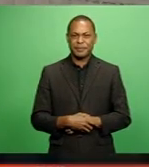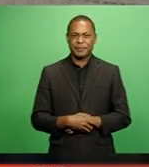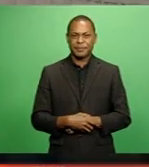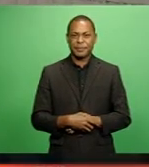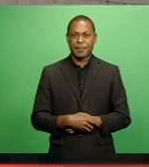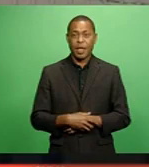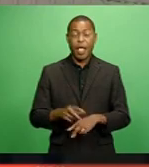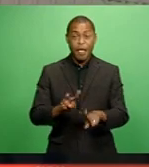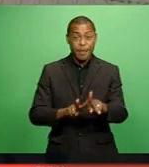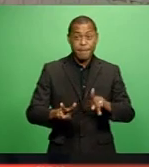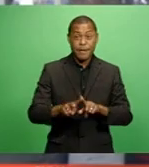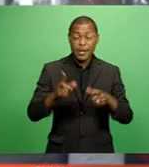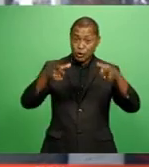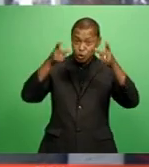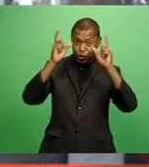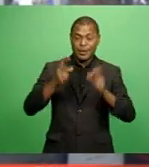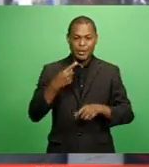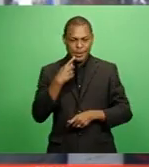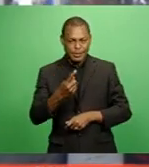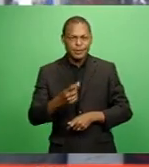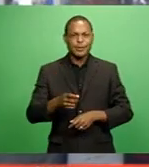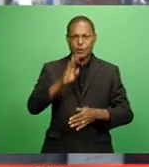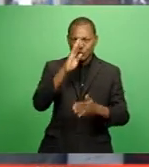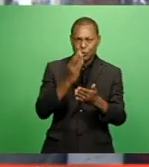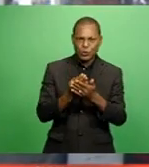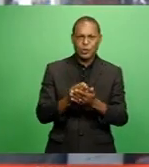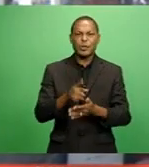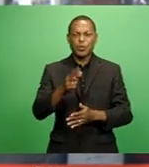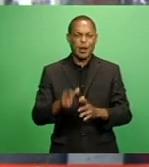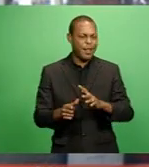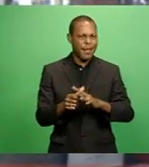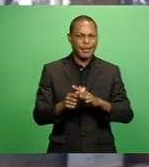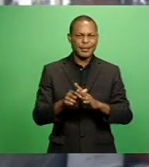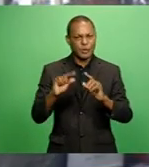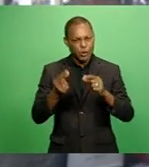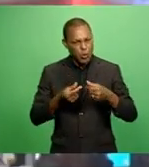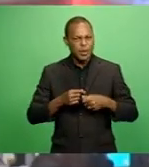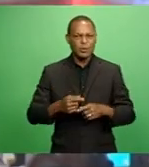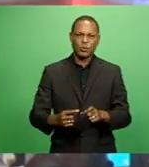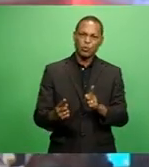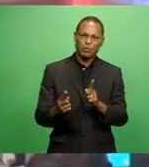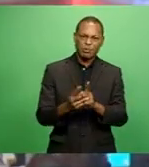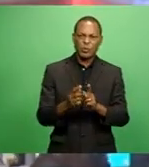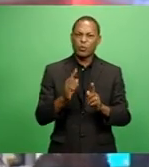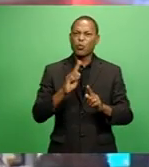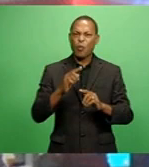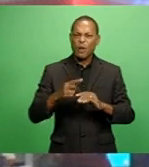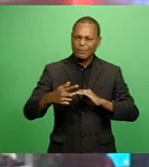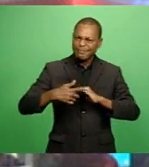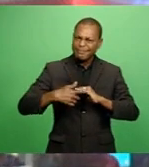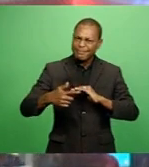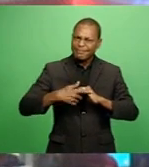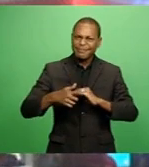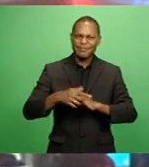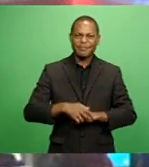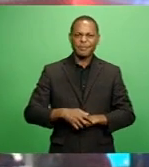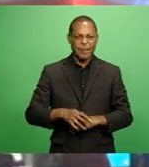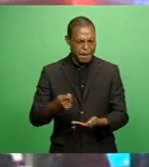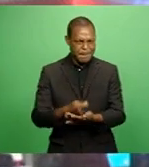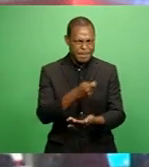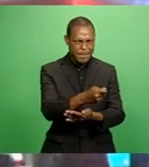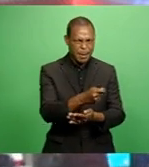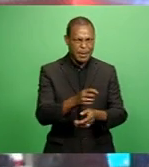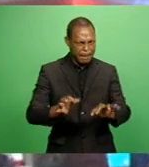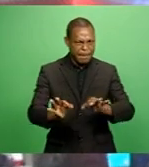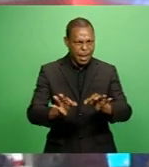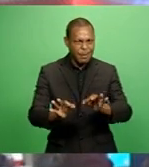Vice-Chancellor says students can get enrolled and access grants after meeting the criteria. So we have a payment plan that